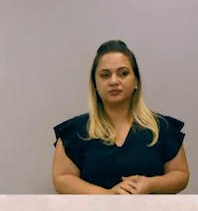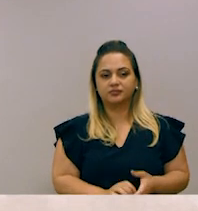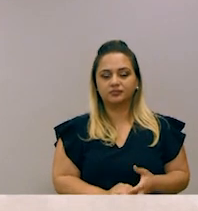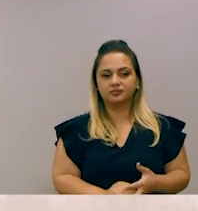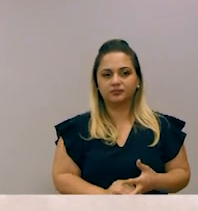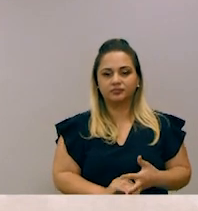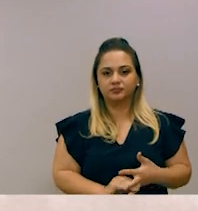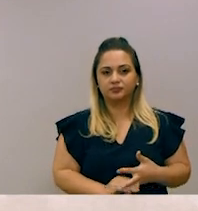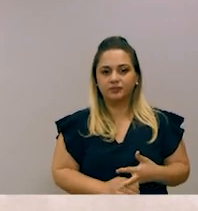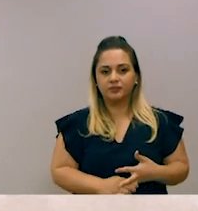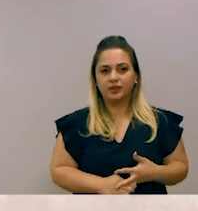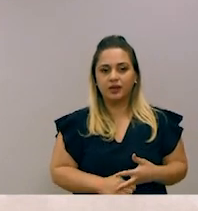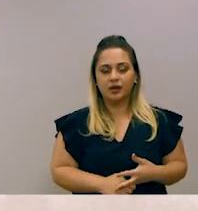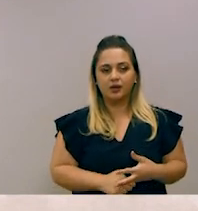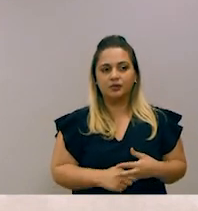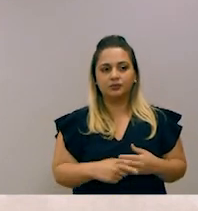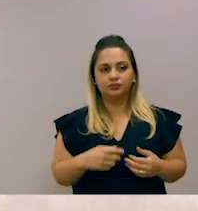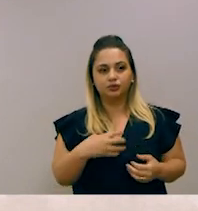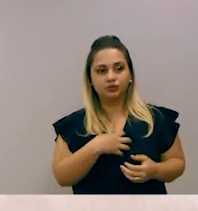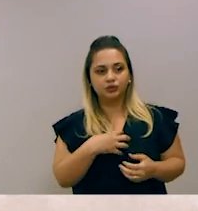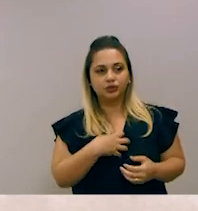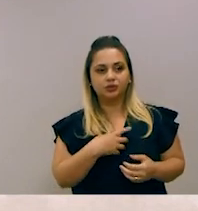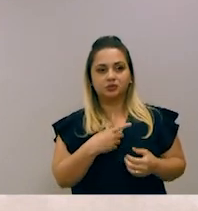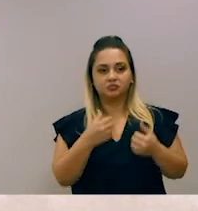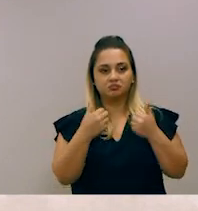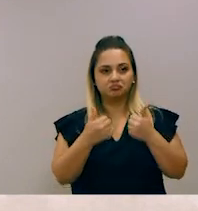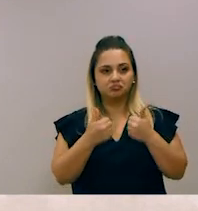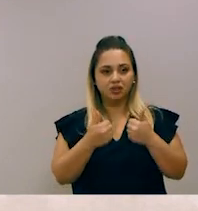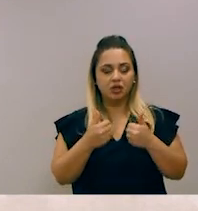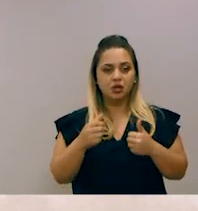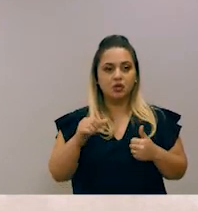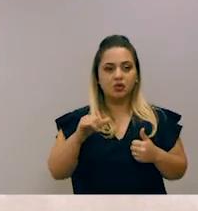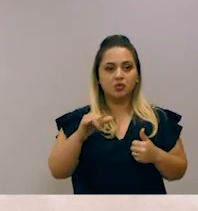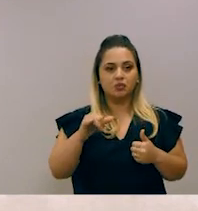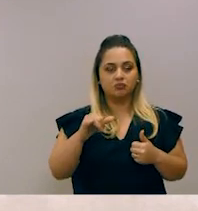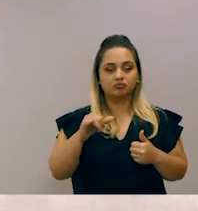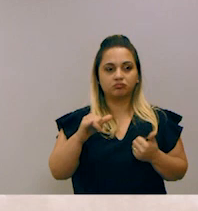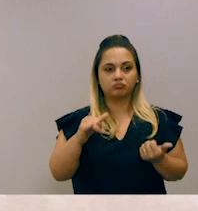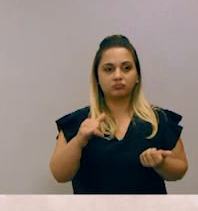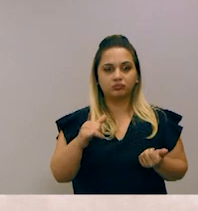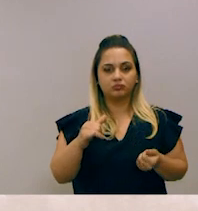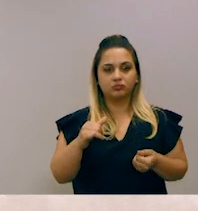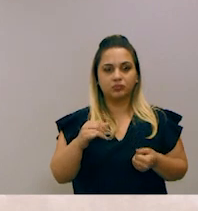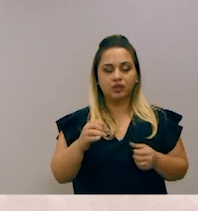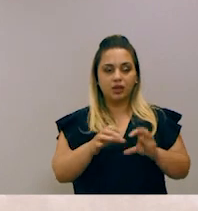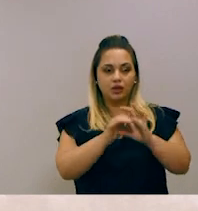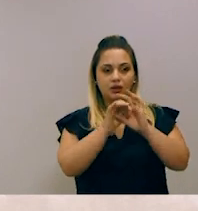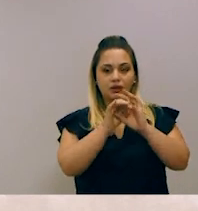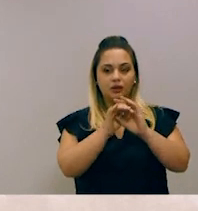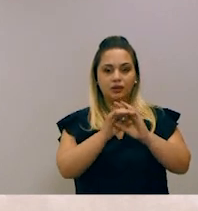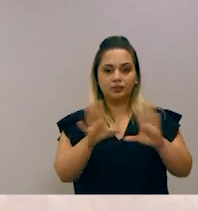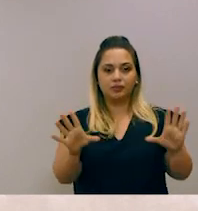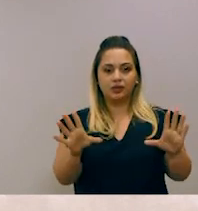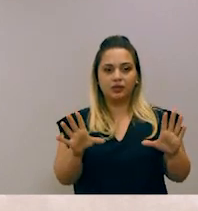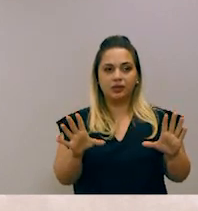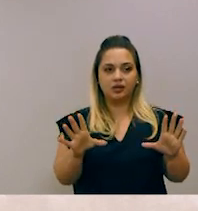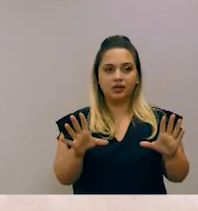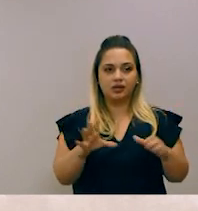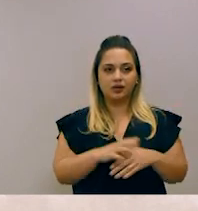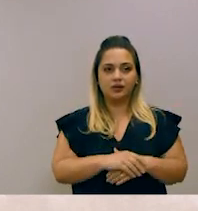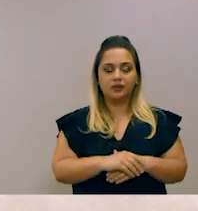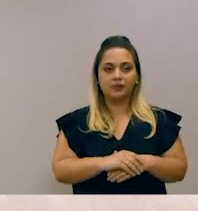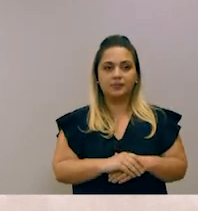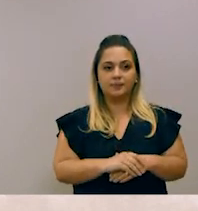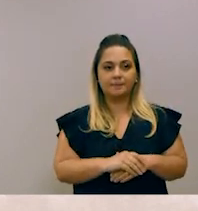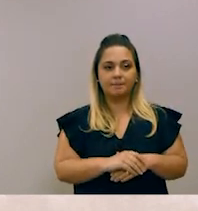failures. It is important in the model of investment context, so I can